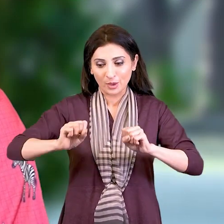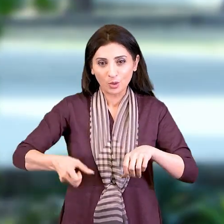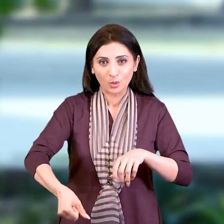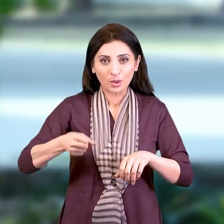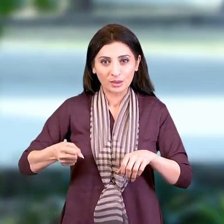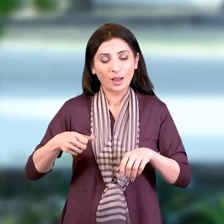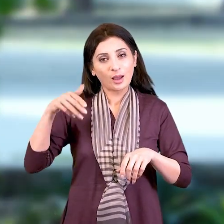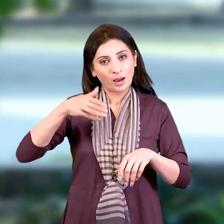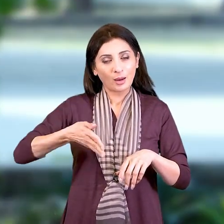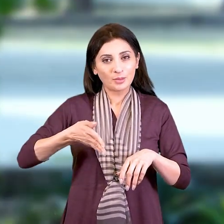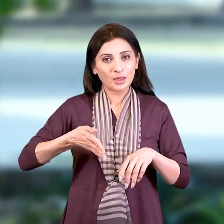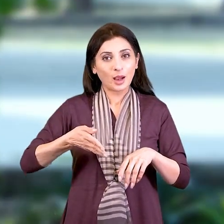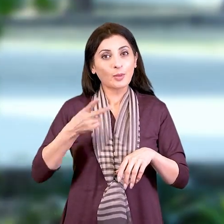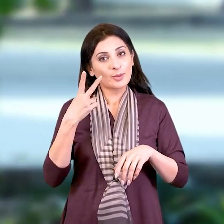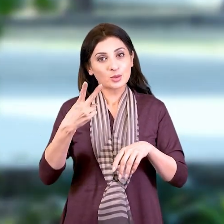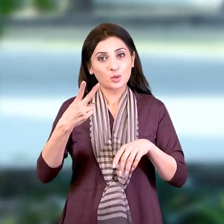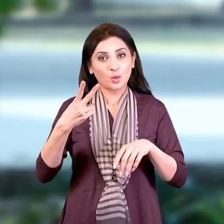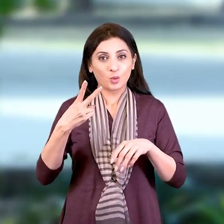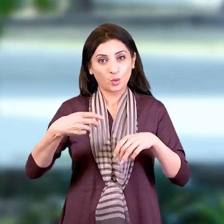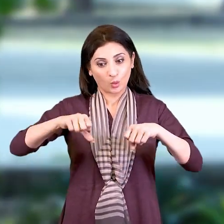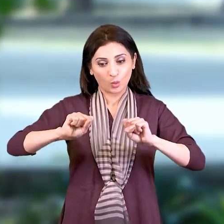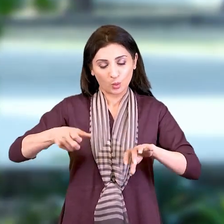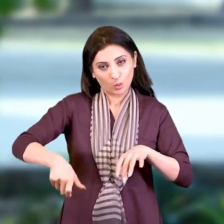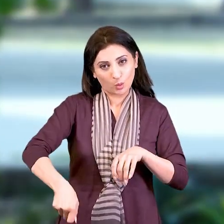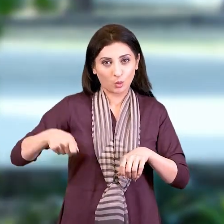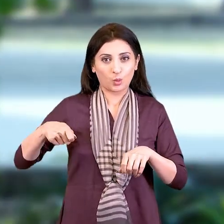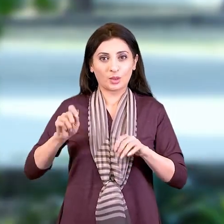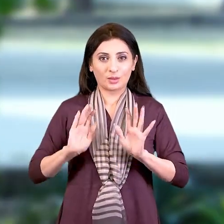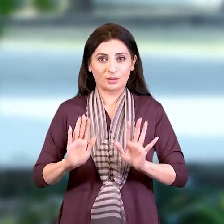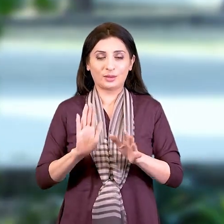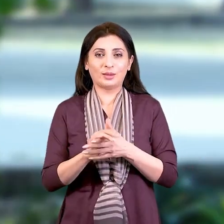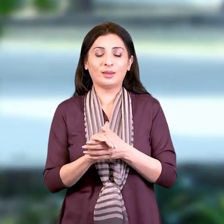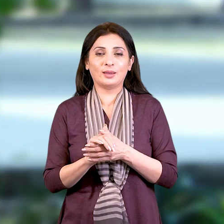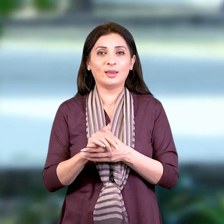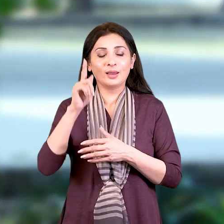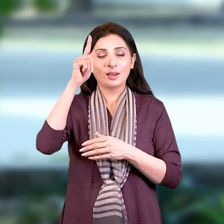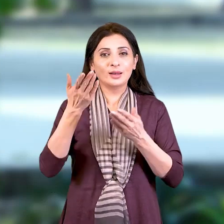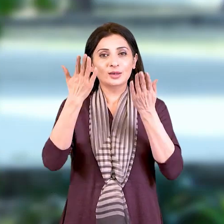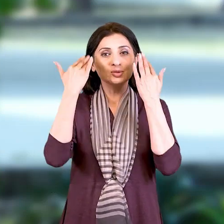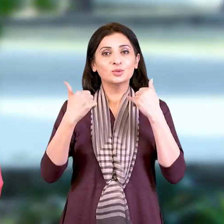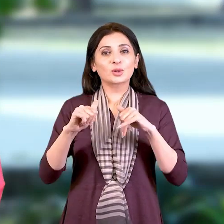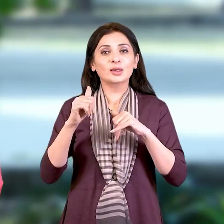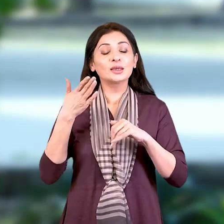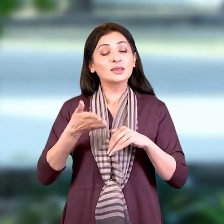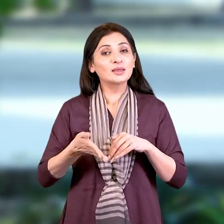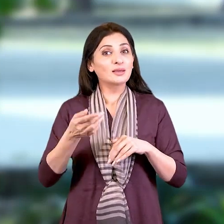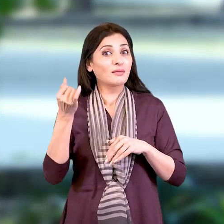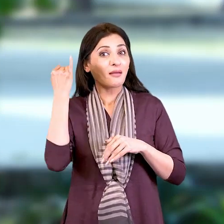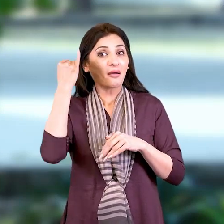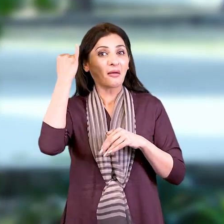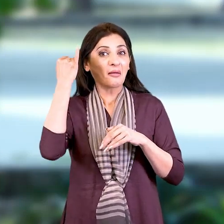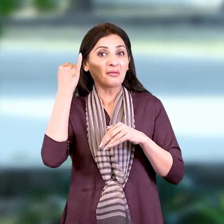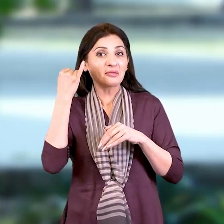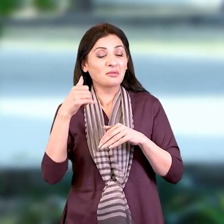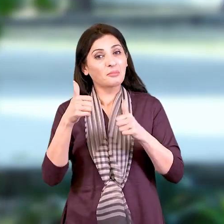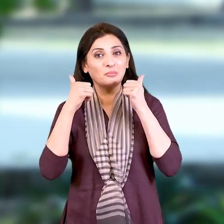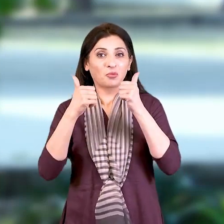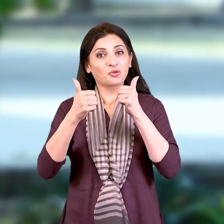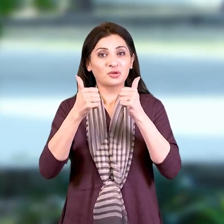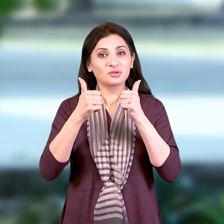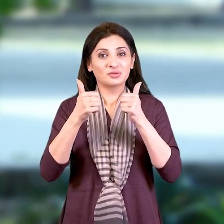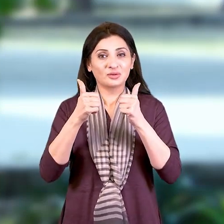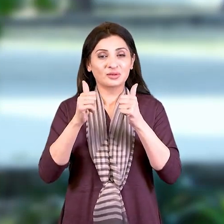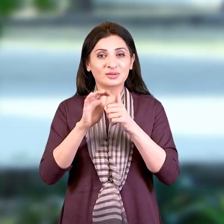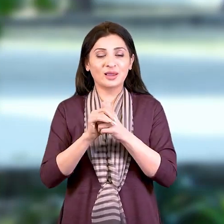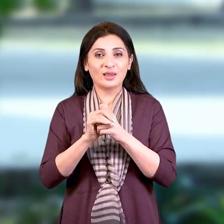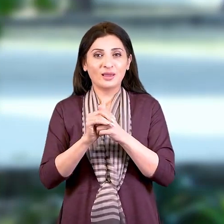production. Alhamdulillah, the concept is picked up very well. The idea of having fresh off the oven pizza in the comfort